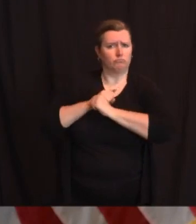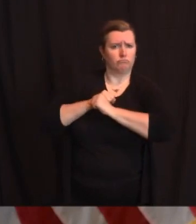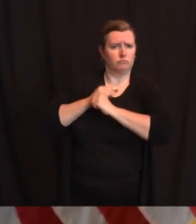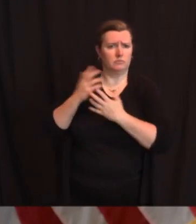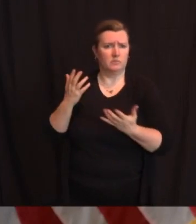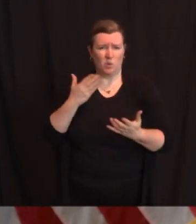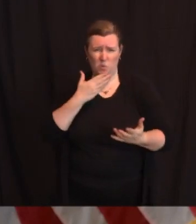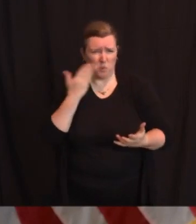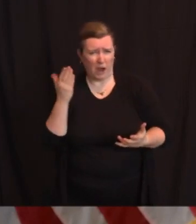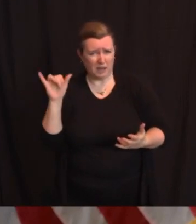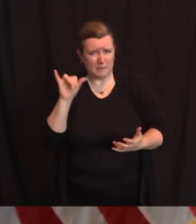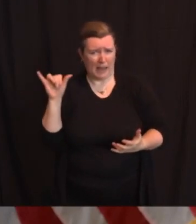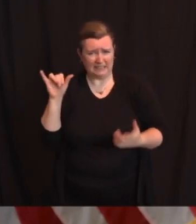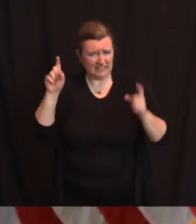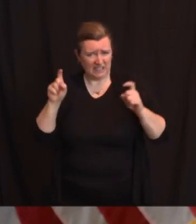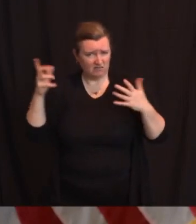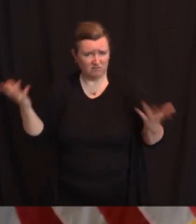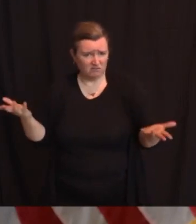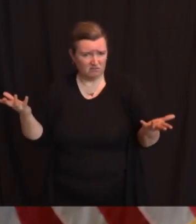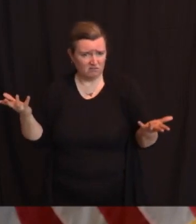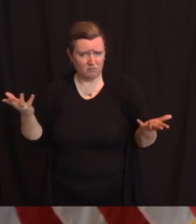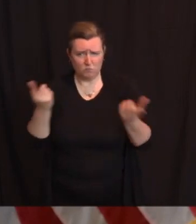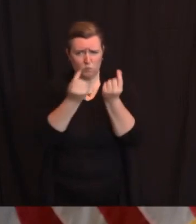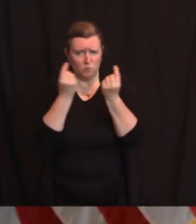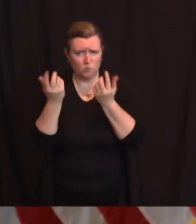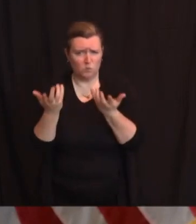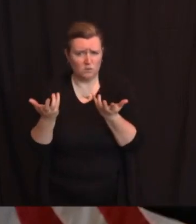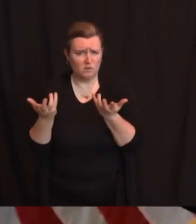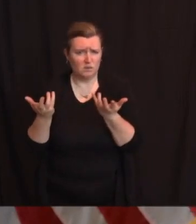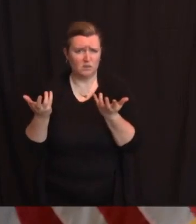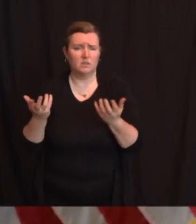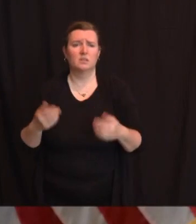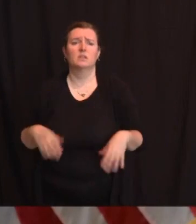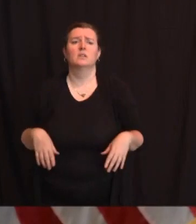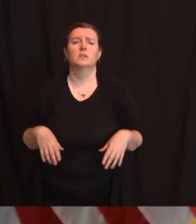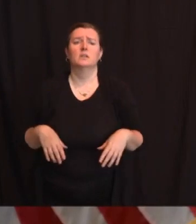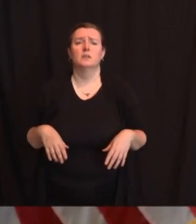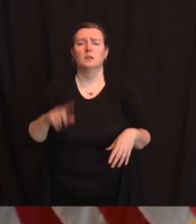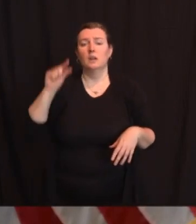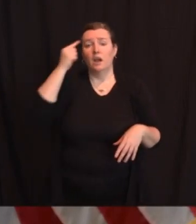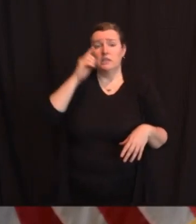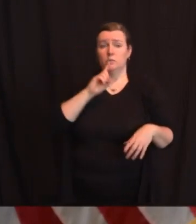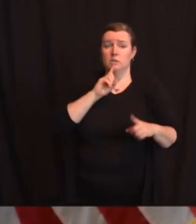As the person least qualified to answer all these, I'll still give it a shot on each of them, Judy, and then I'll hand it to you and Christina.